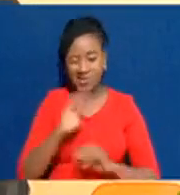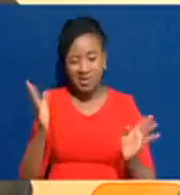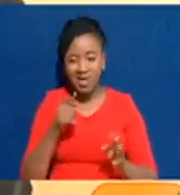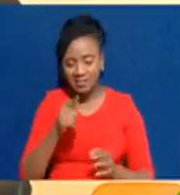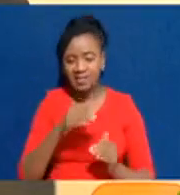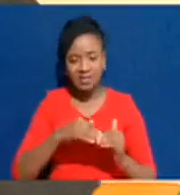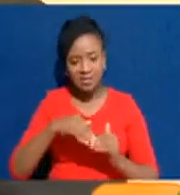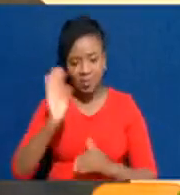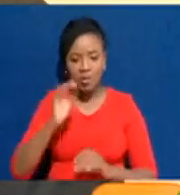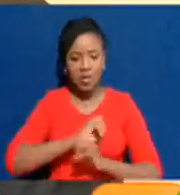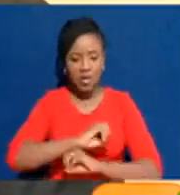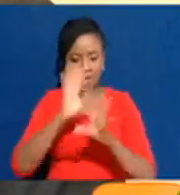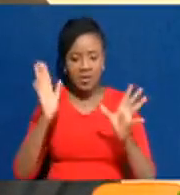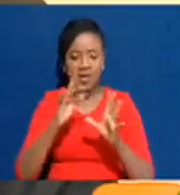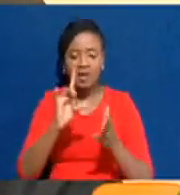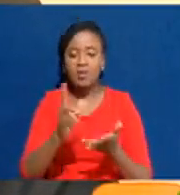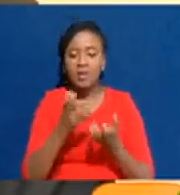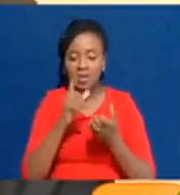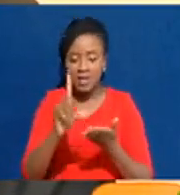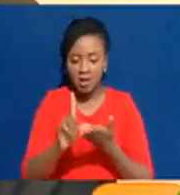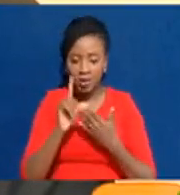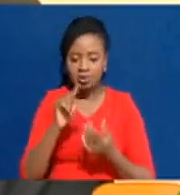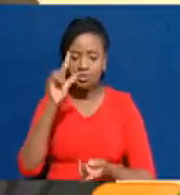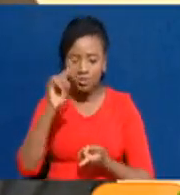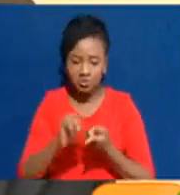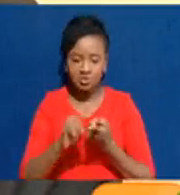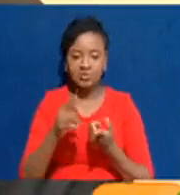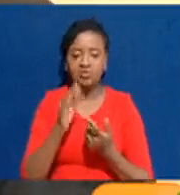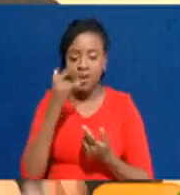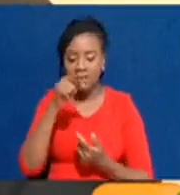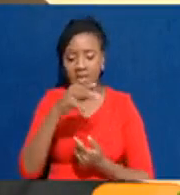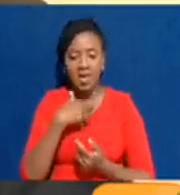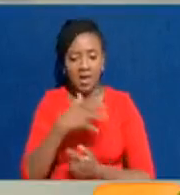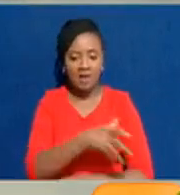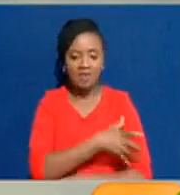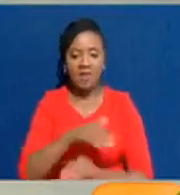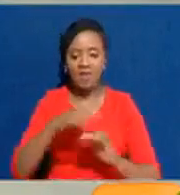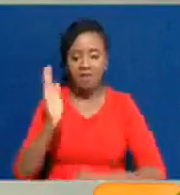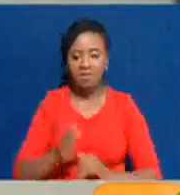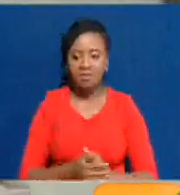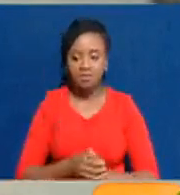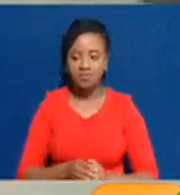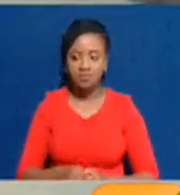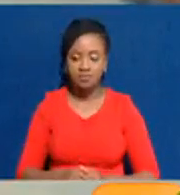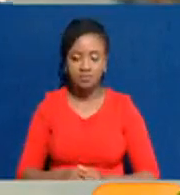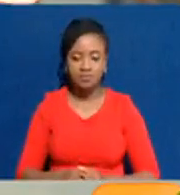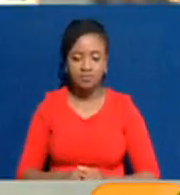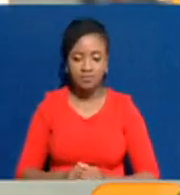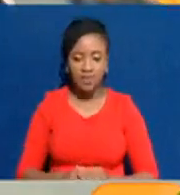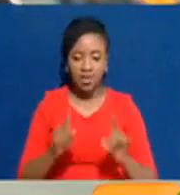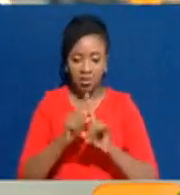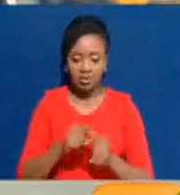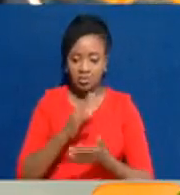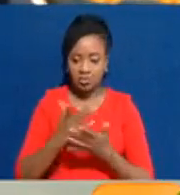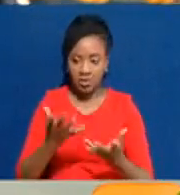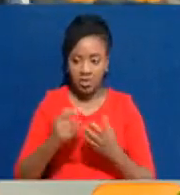more accurate picture about debt distress and the possibility of debt carrying capacity than it is. Besides cushioning the economy from